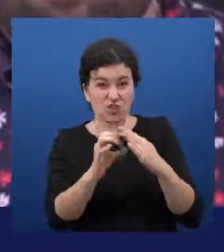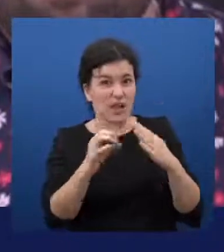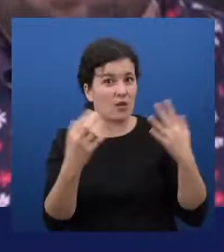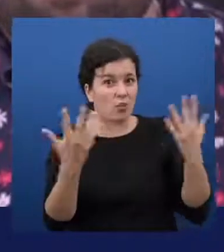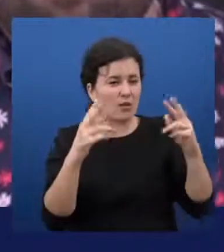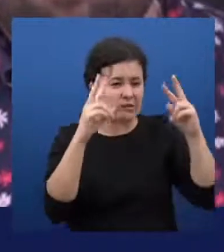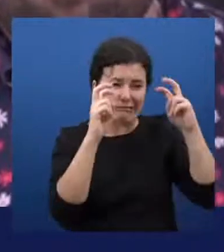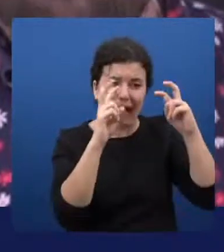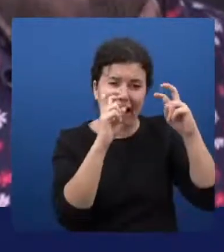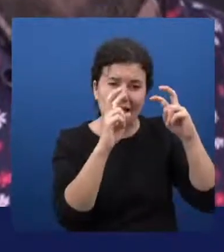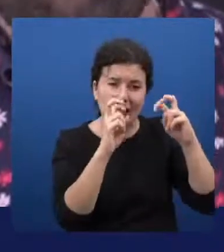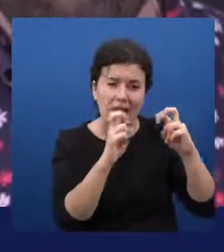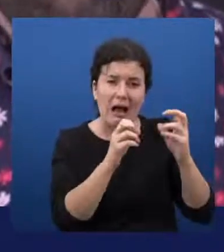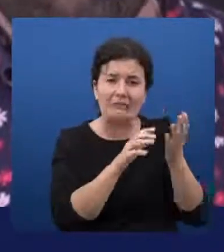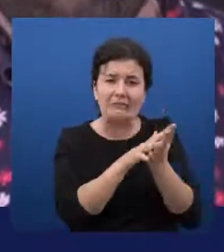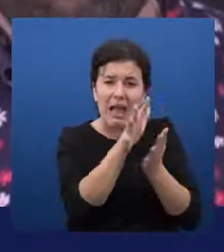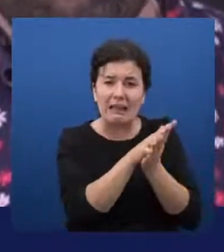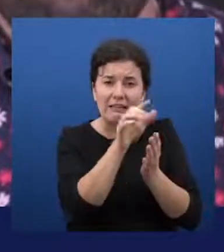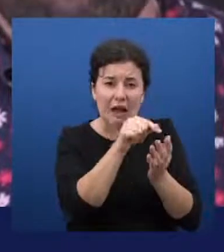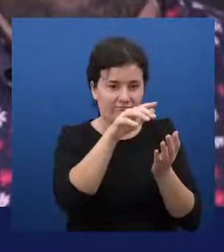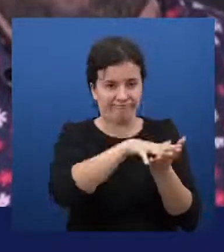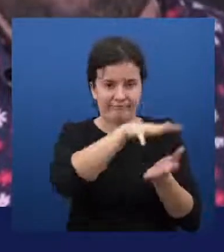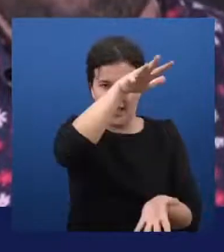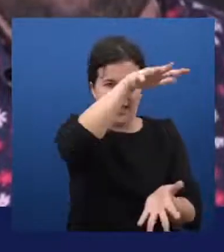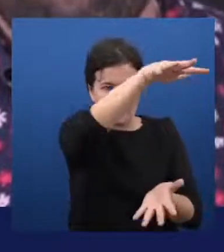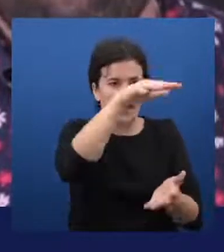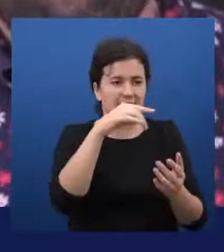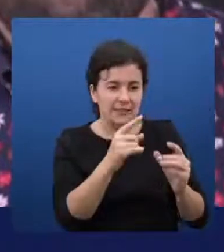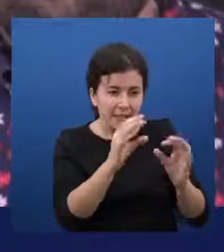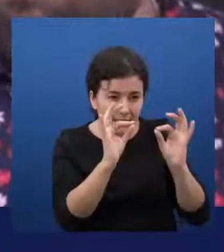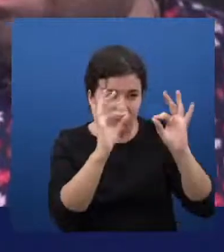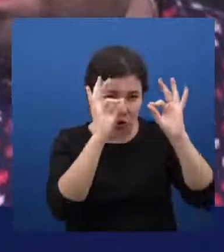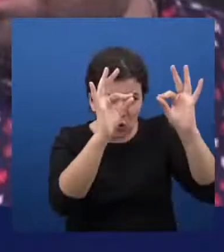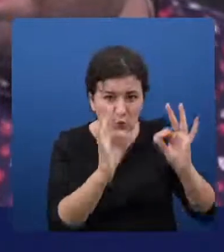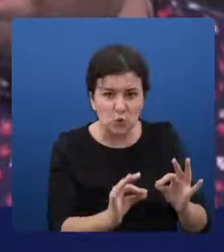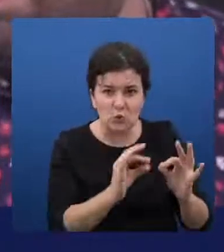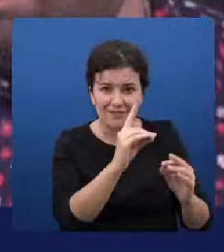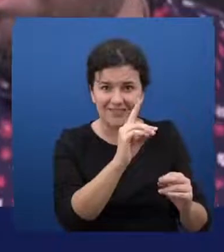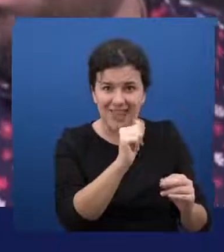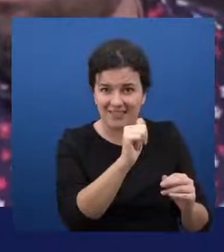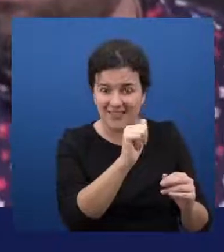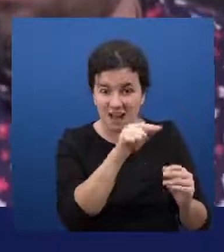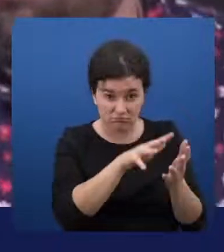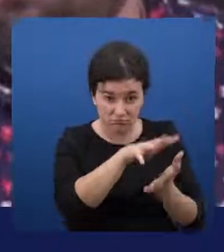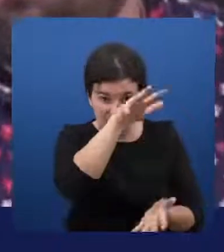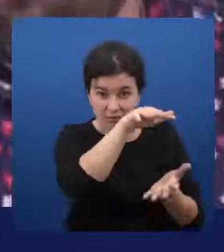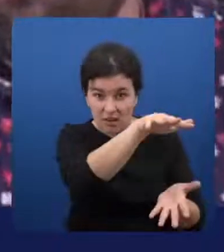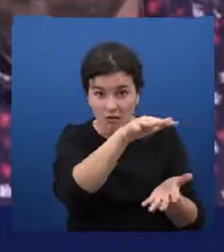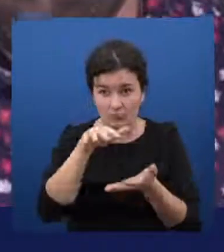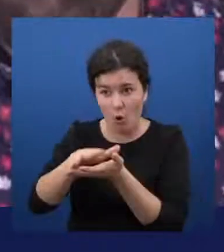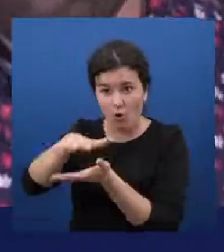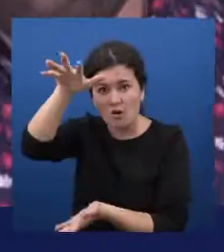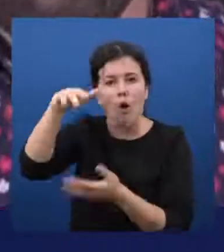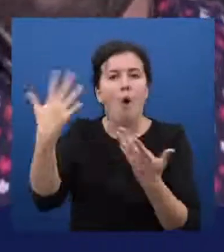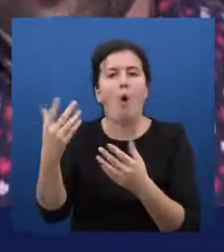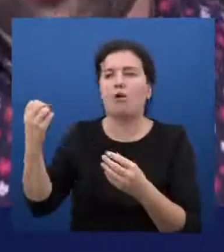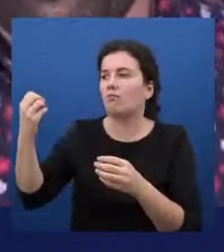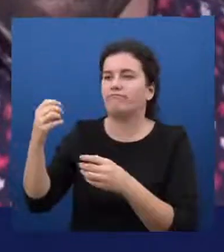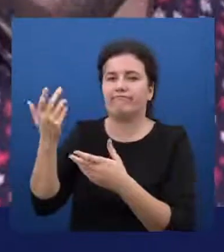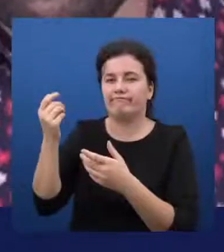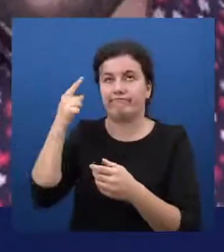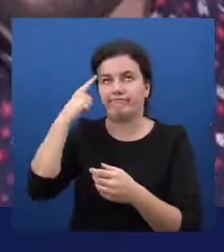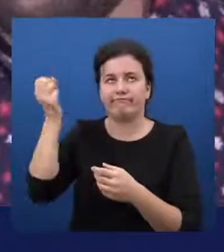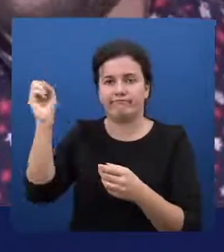part. Do you know what you have? Do you know the nutritional content of this data set? Yeah,